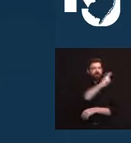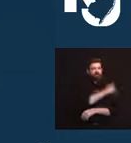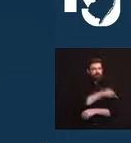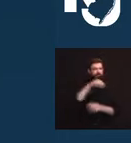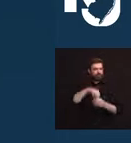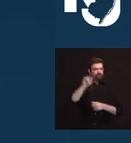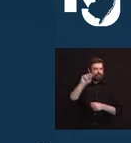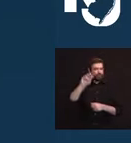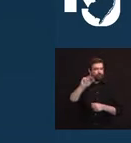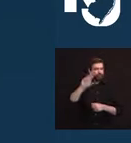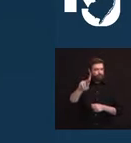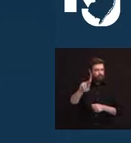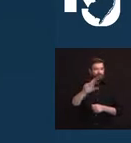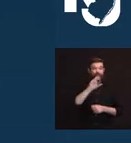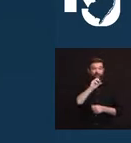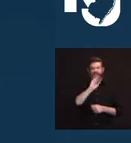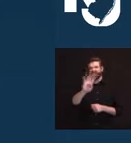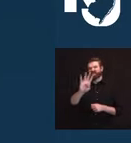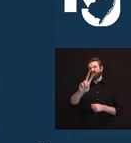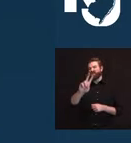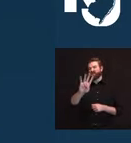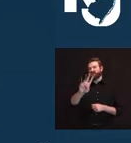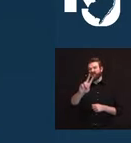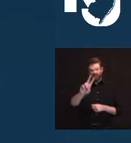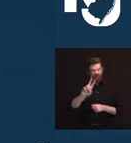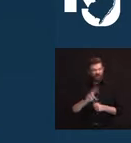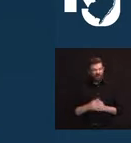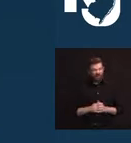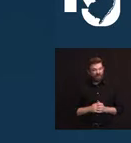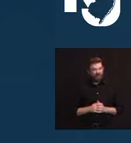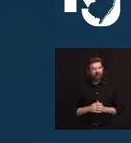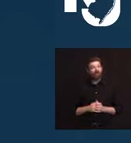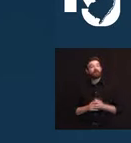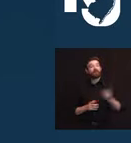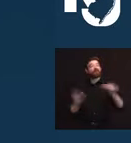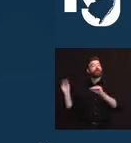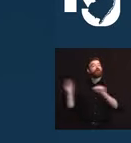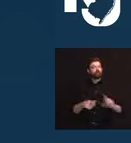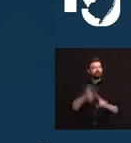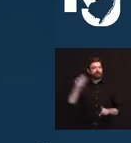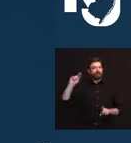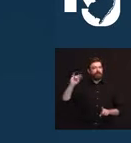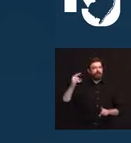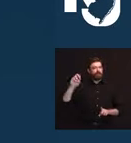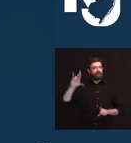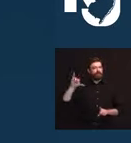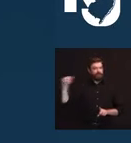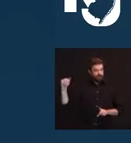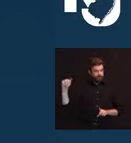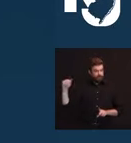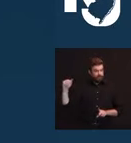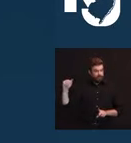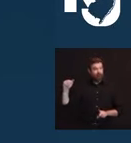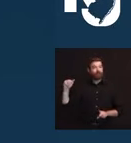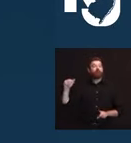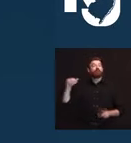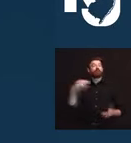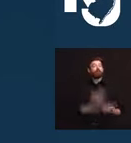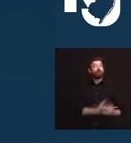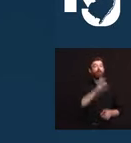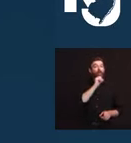old. Obina was an immigrant from Nigeria, first coming to America when he was 22 years old, and he had called New Jersey home